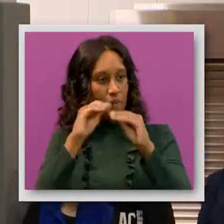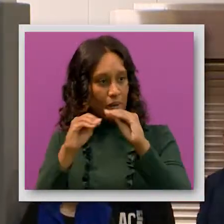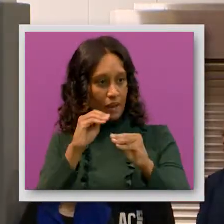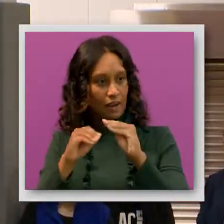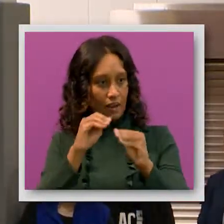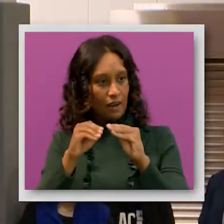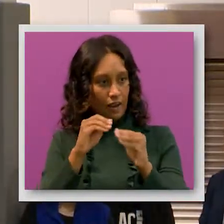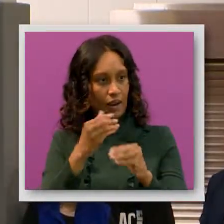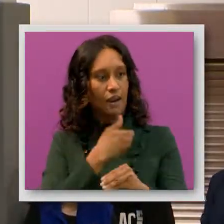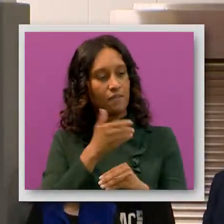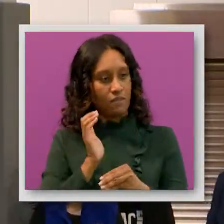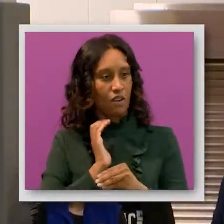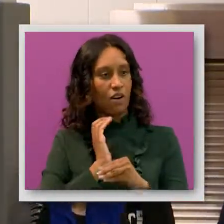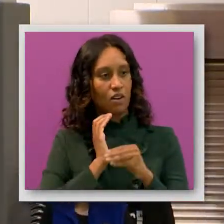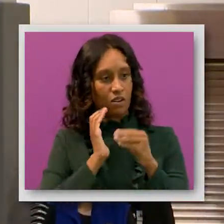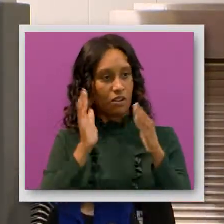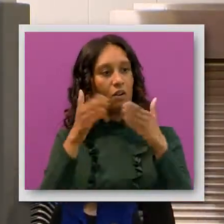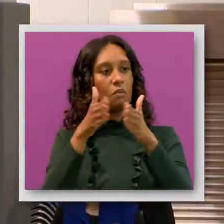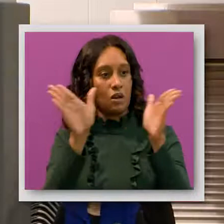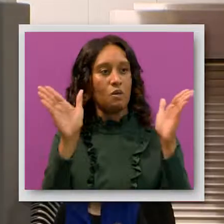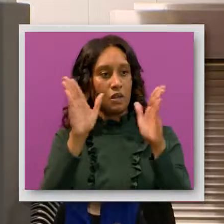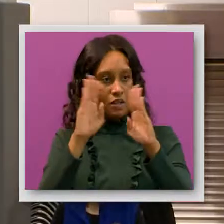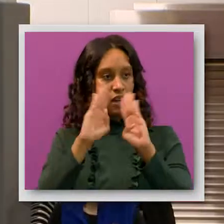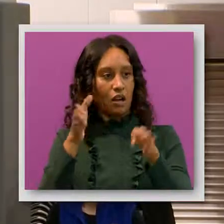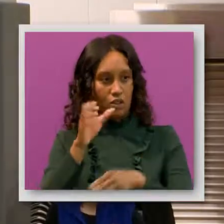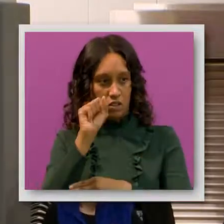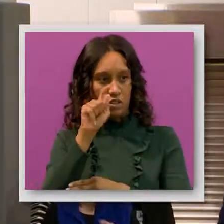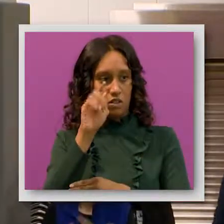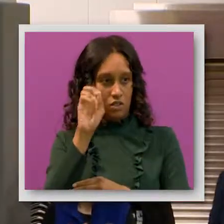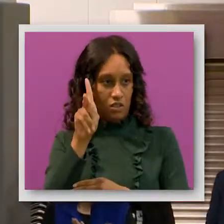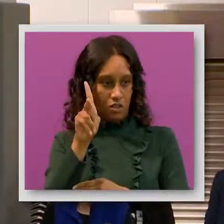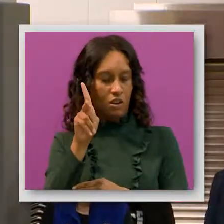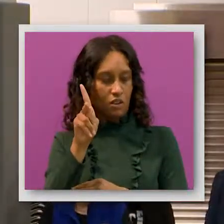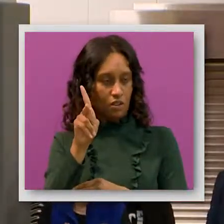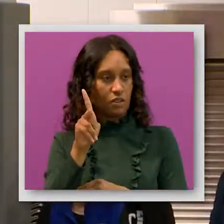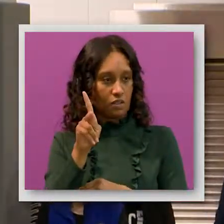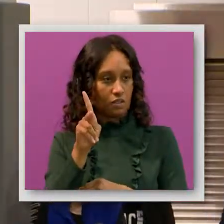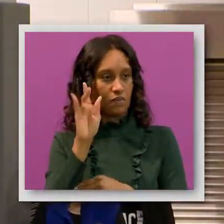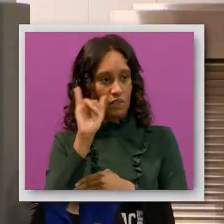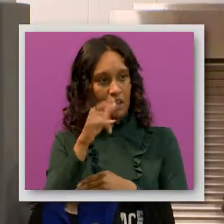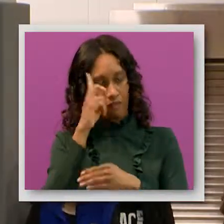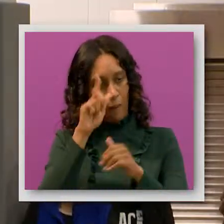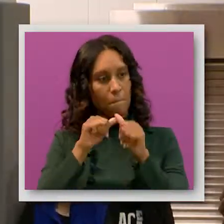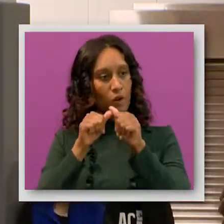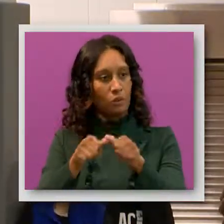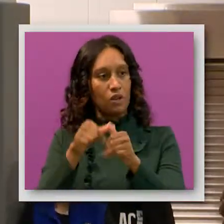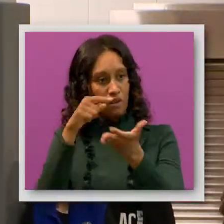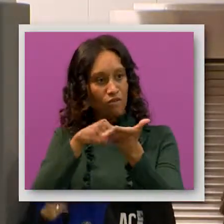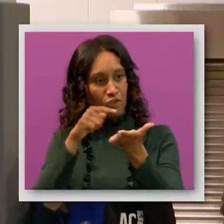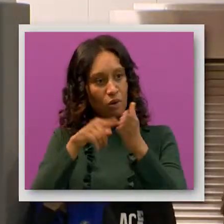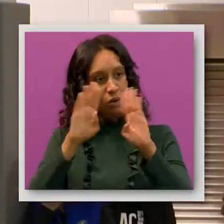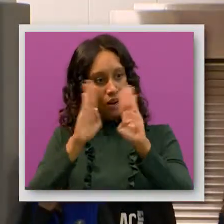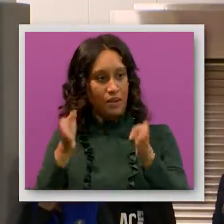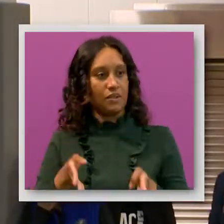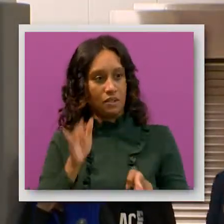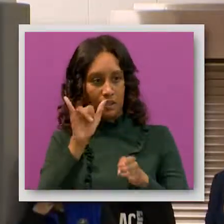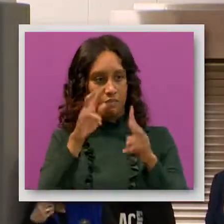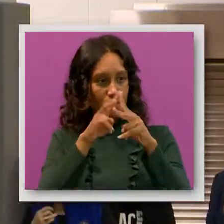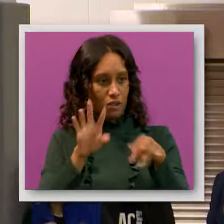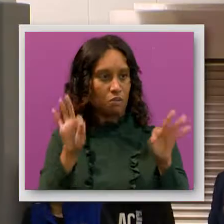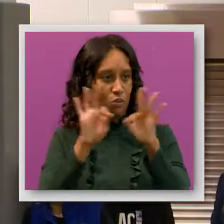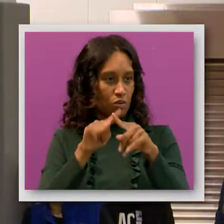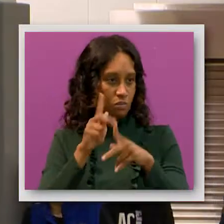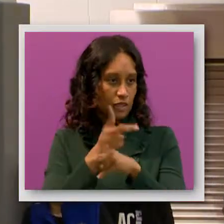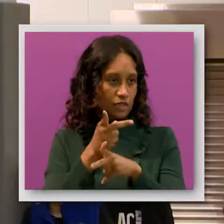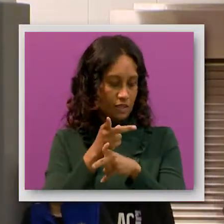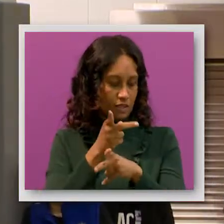our precious public housing stock, which is our permanently affordable housing that's so important to